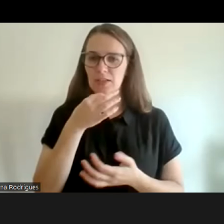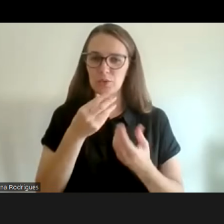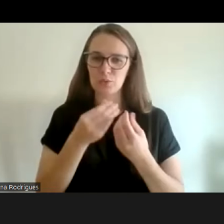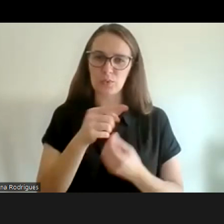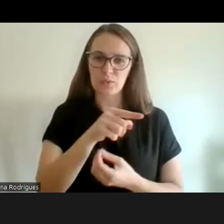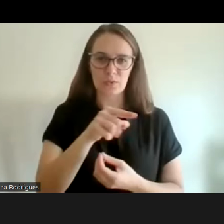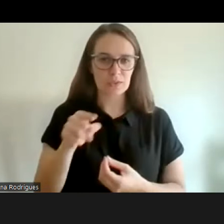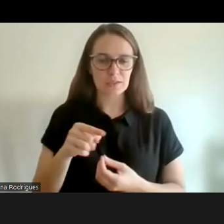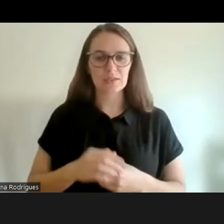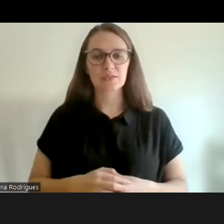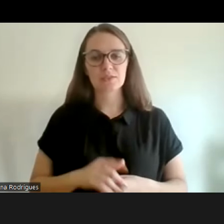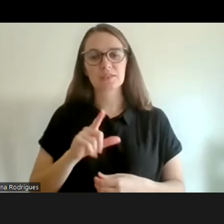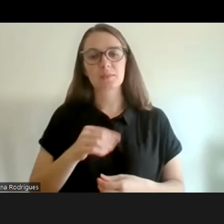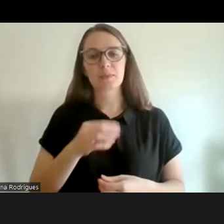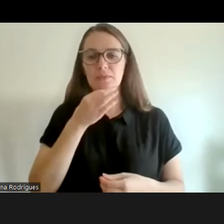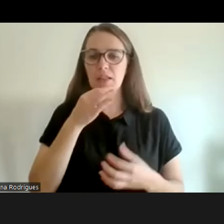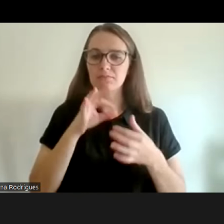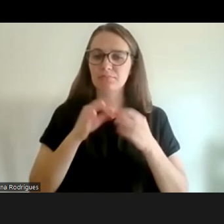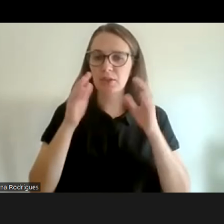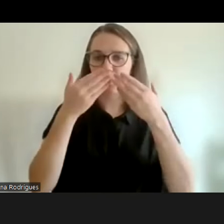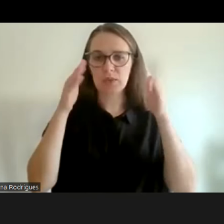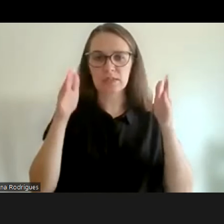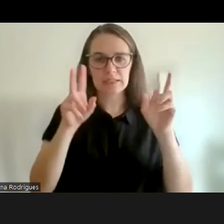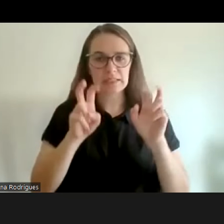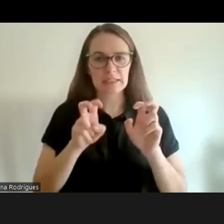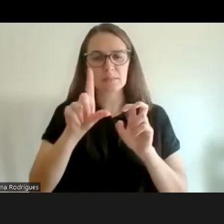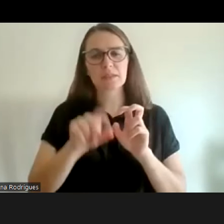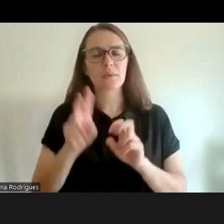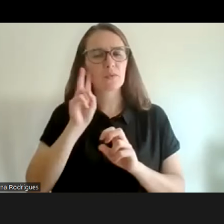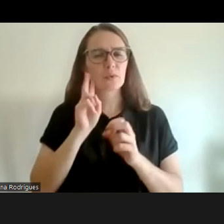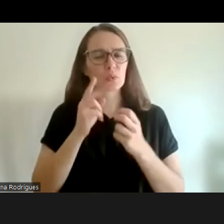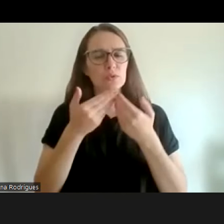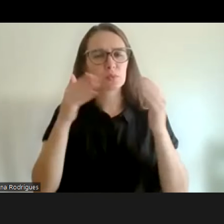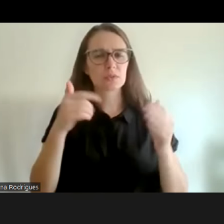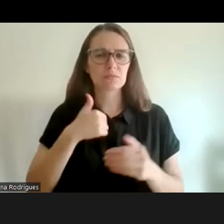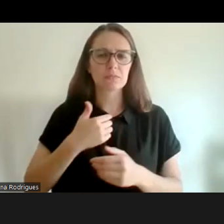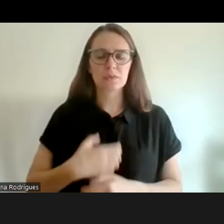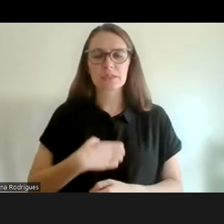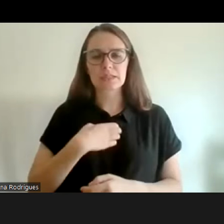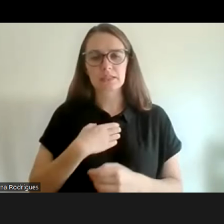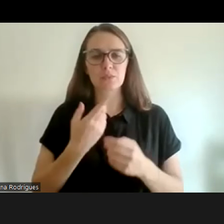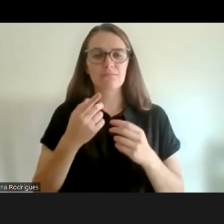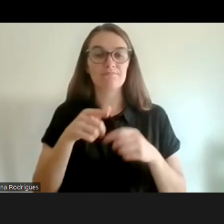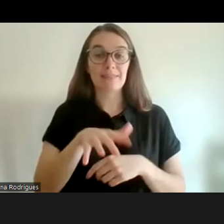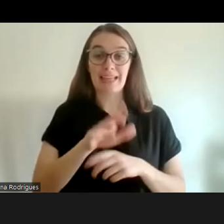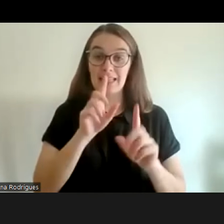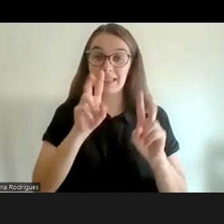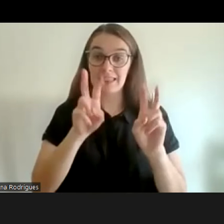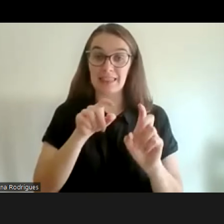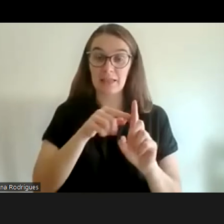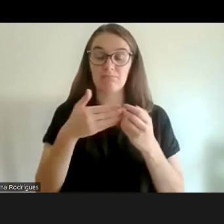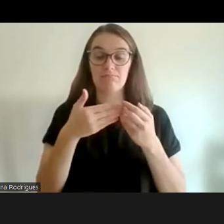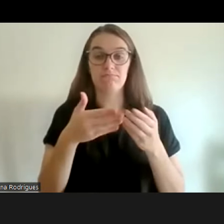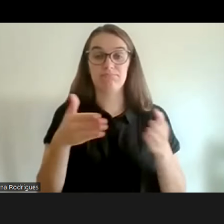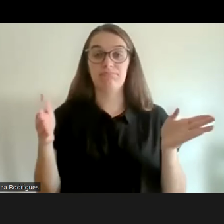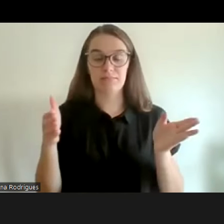democratic values is a huge topic. And so I decided that I would like to share one thought and one story with you